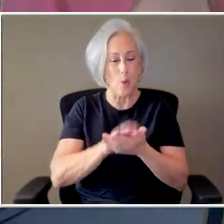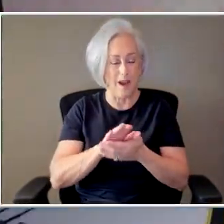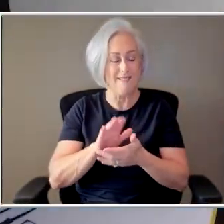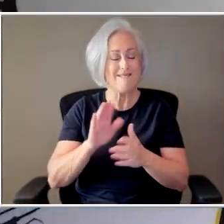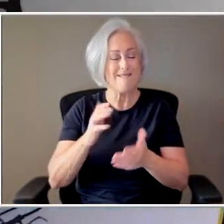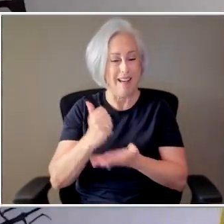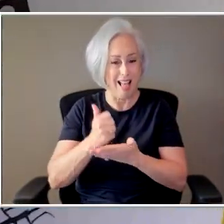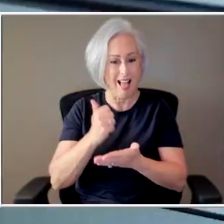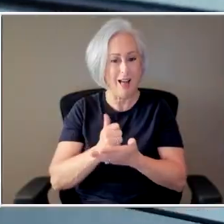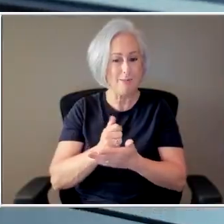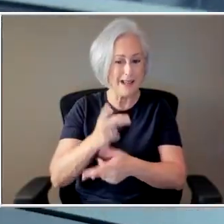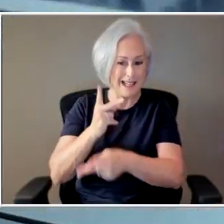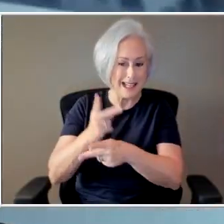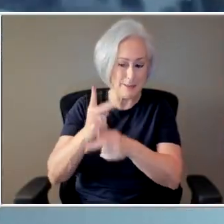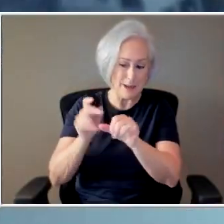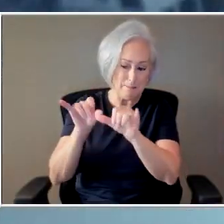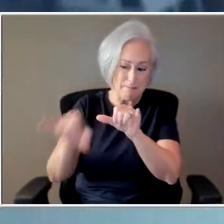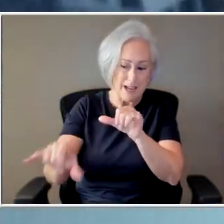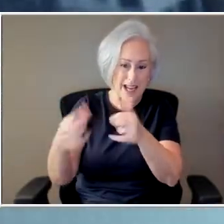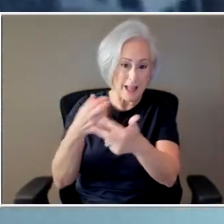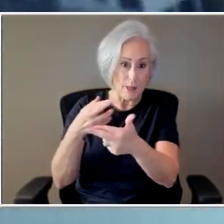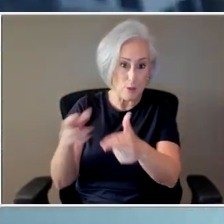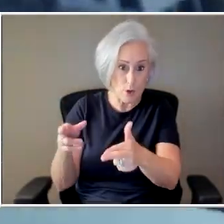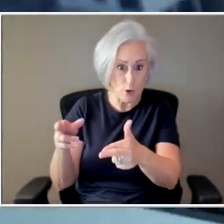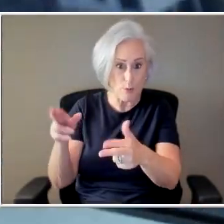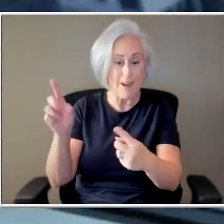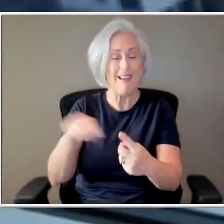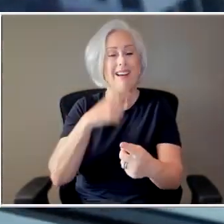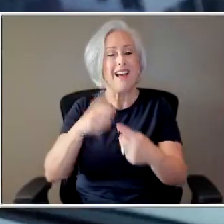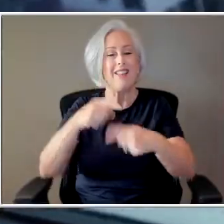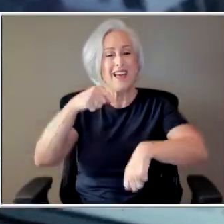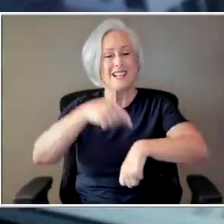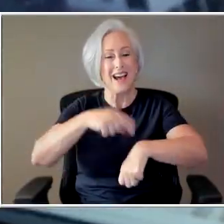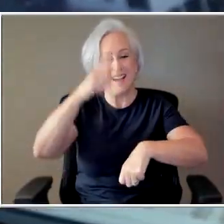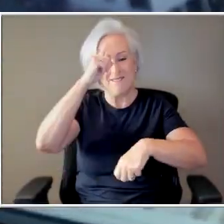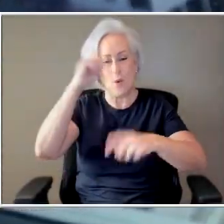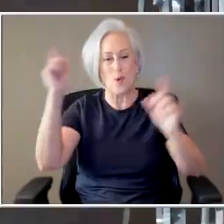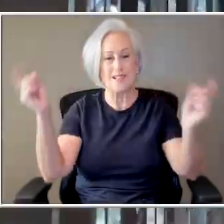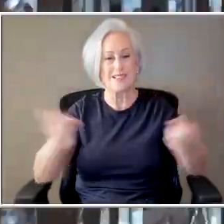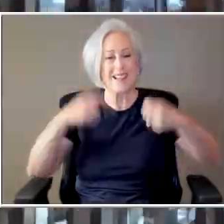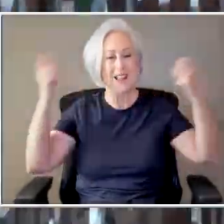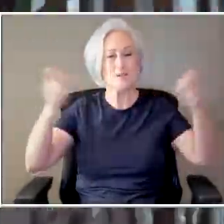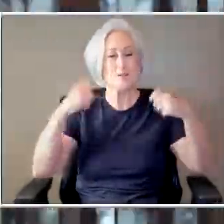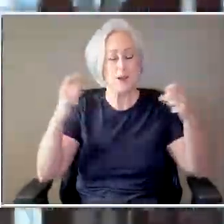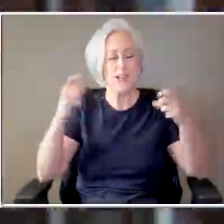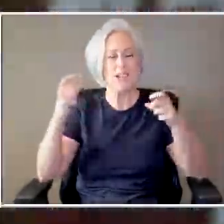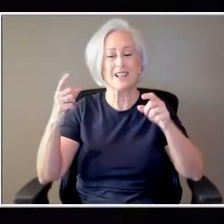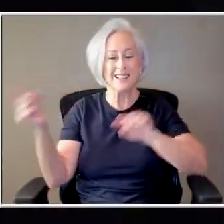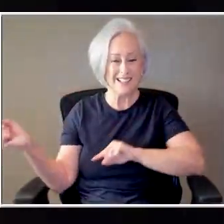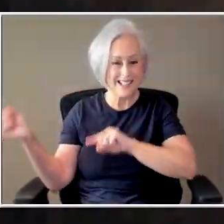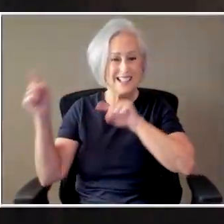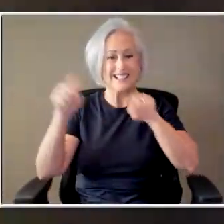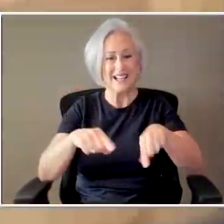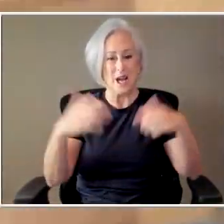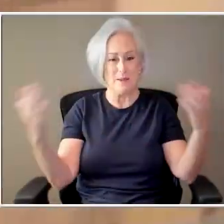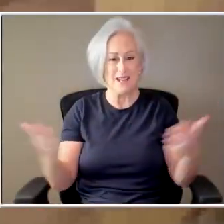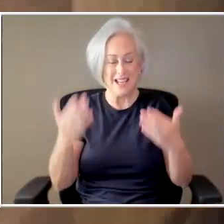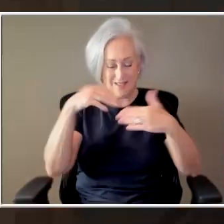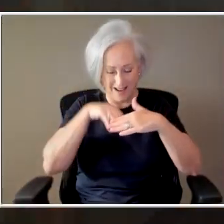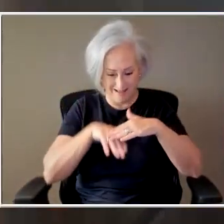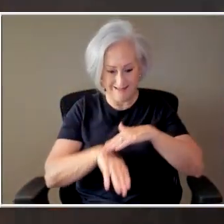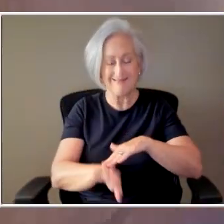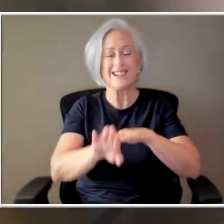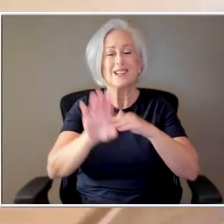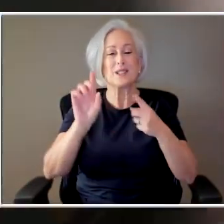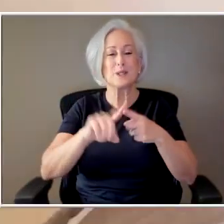keep him in the room. And then when it was time for that celebration, move along here and end up right in here with our celebration. Yes,